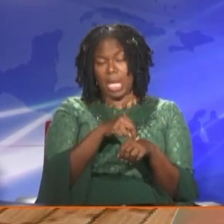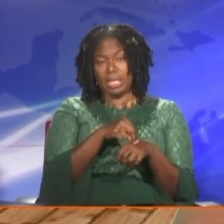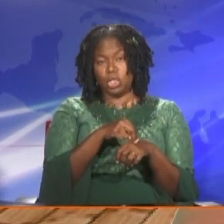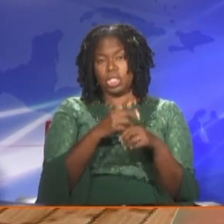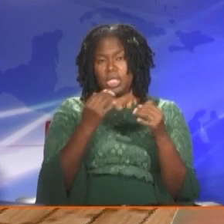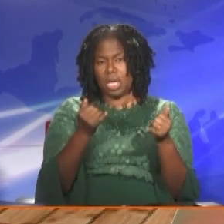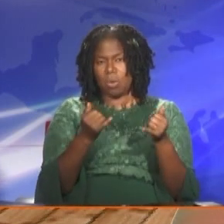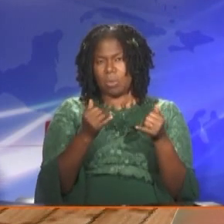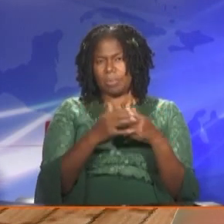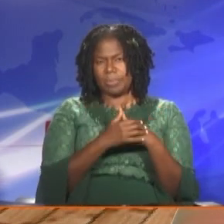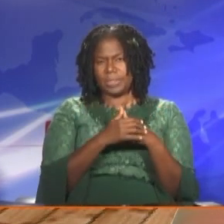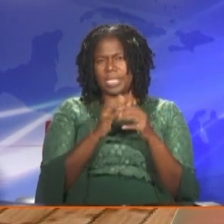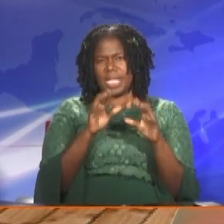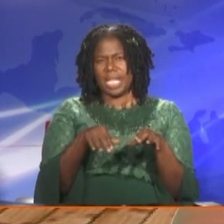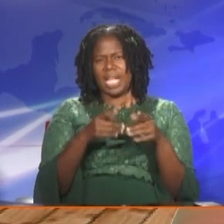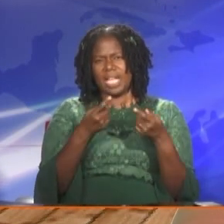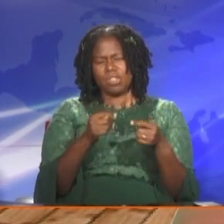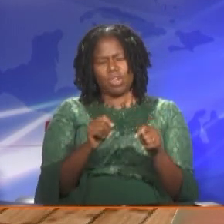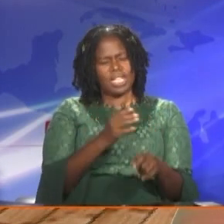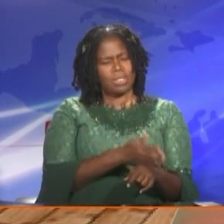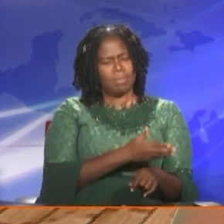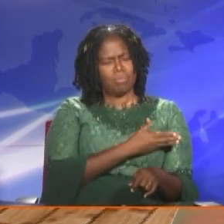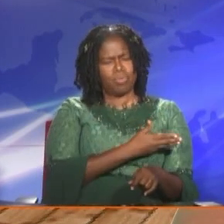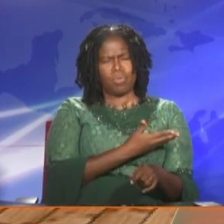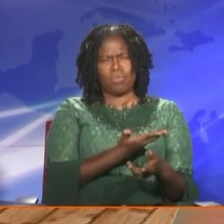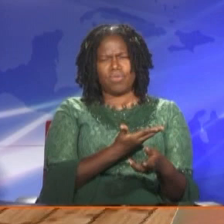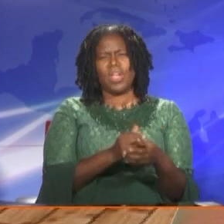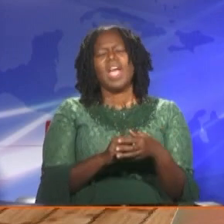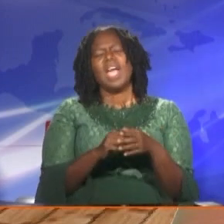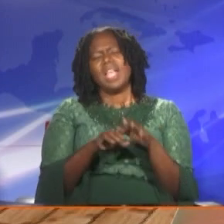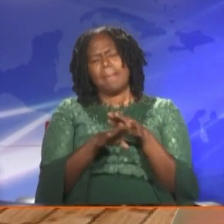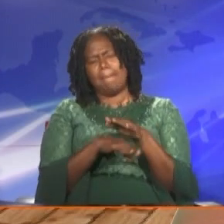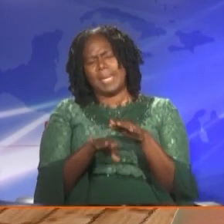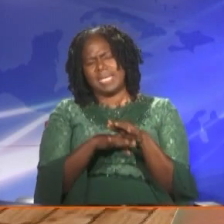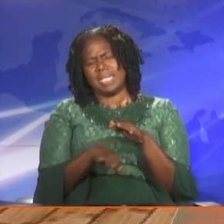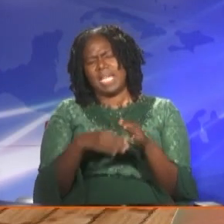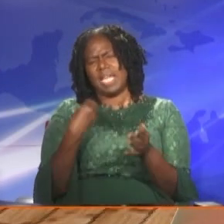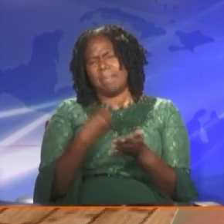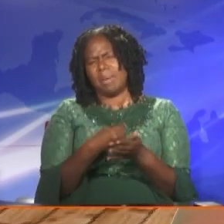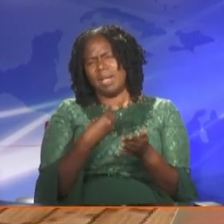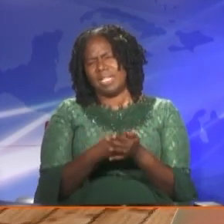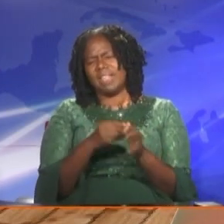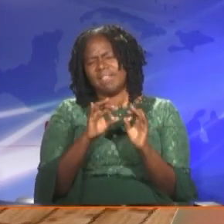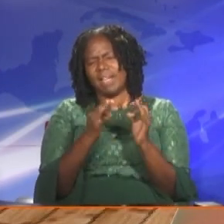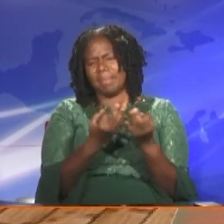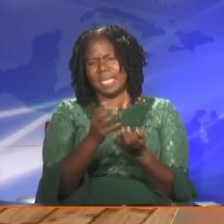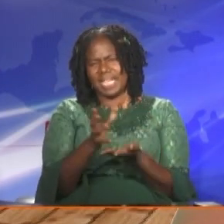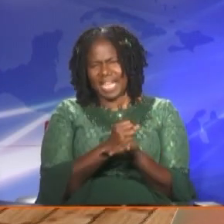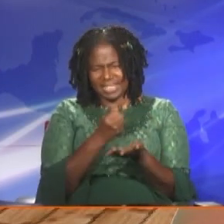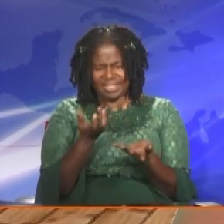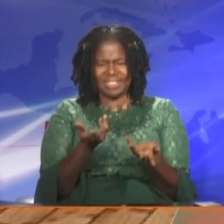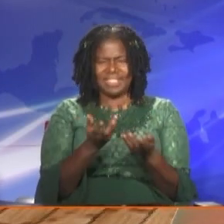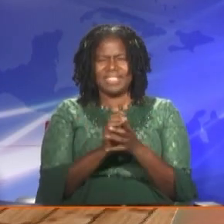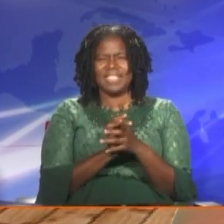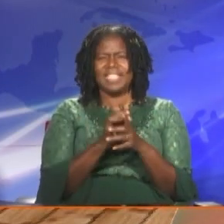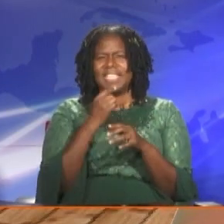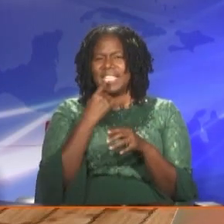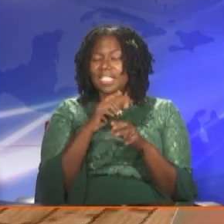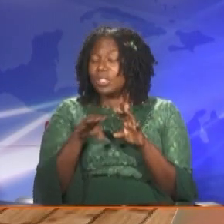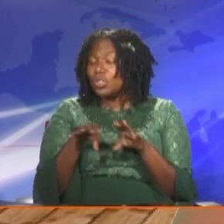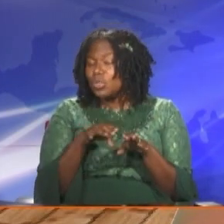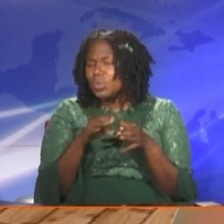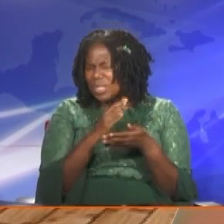at improving basic income of families. And I mean, we do some of that in terms